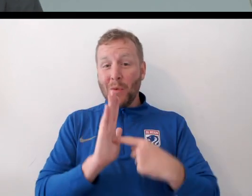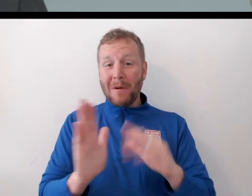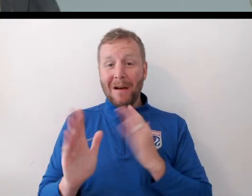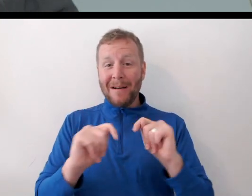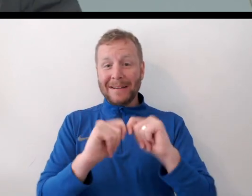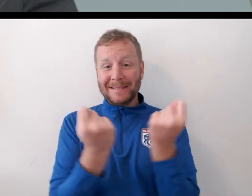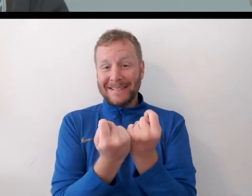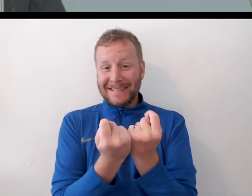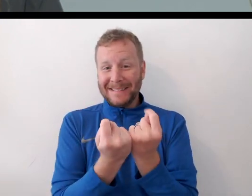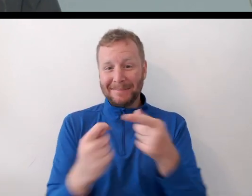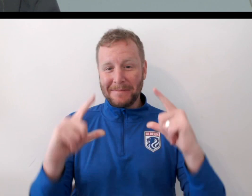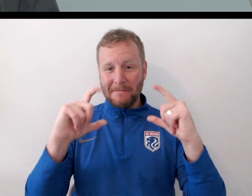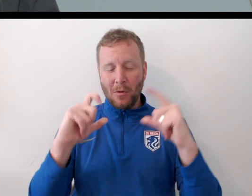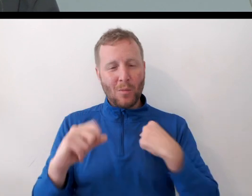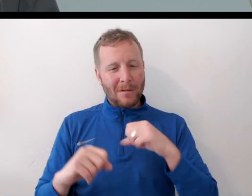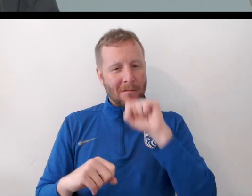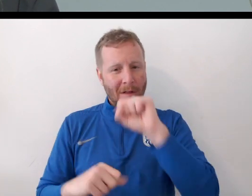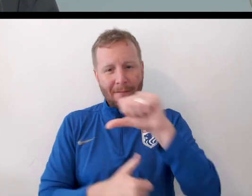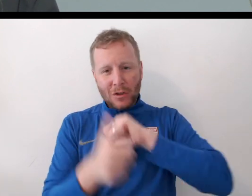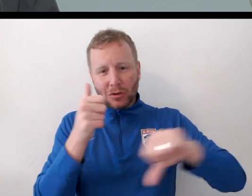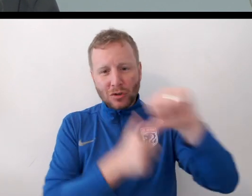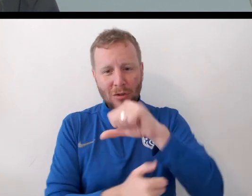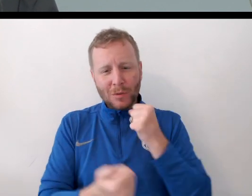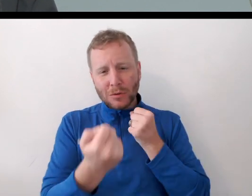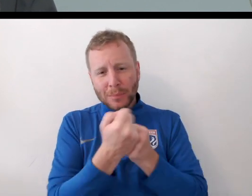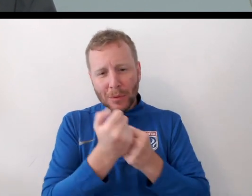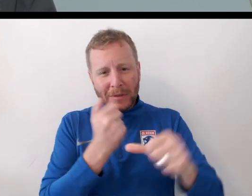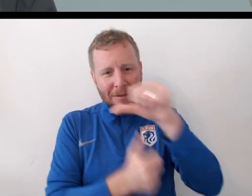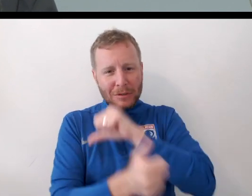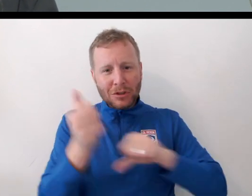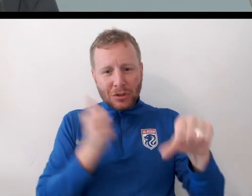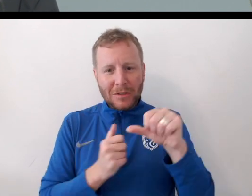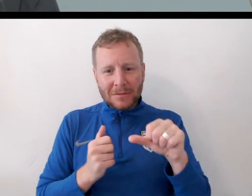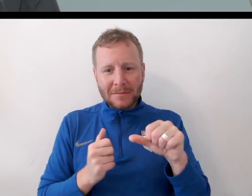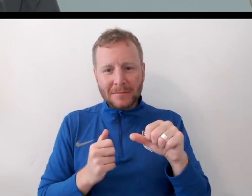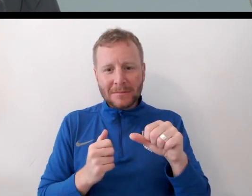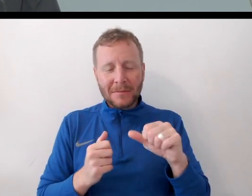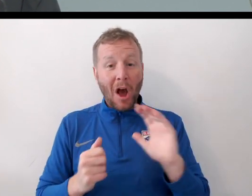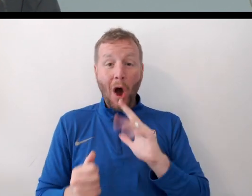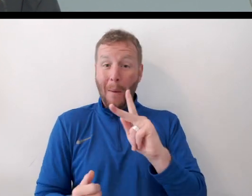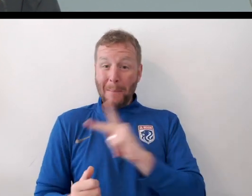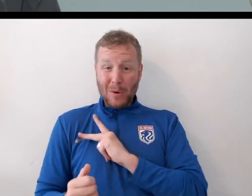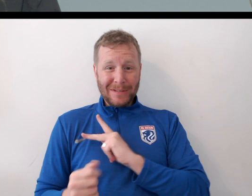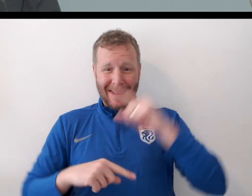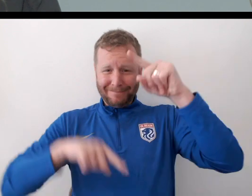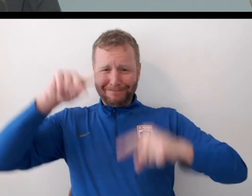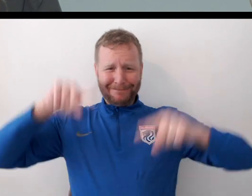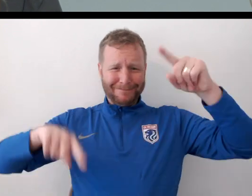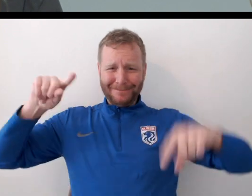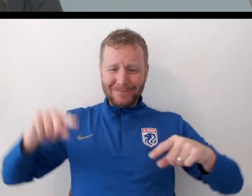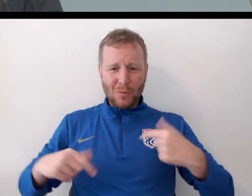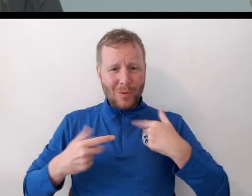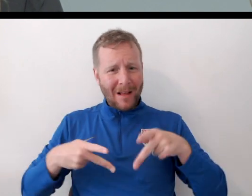representation of our team, right? We literally love each other so much. We're so supportive. We have like the best personalities, and I think because